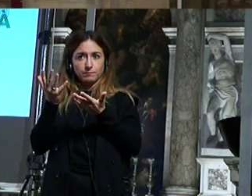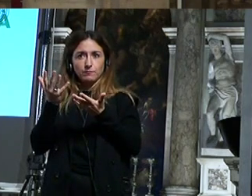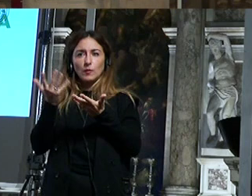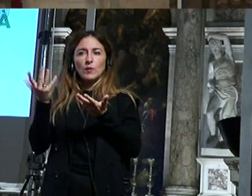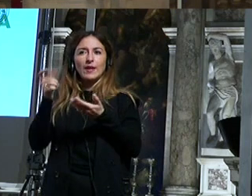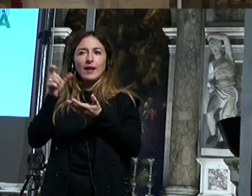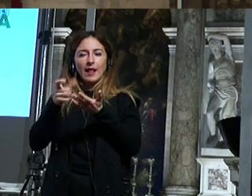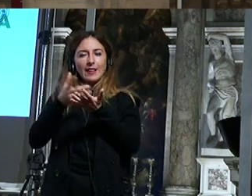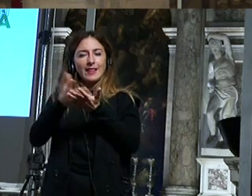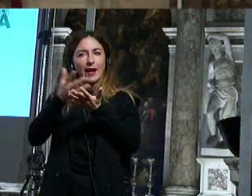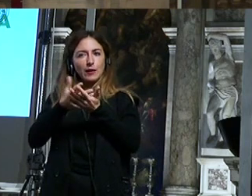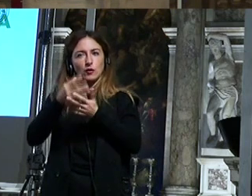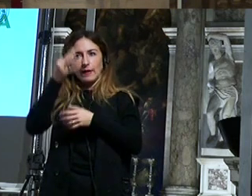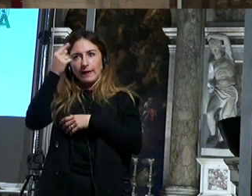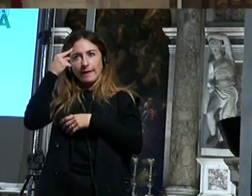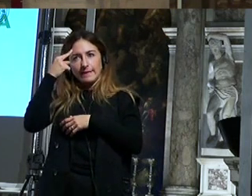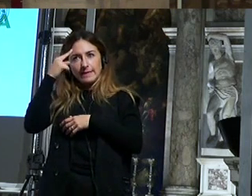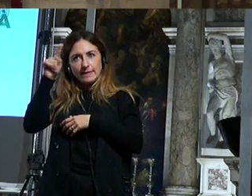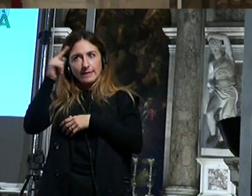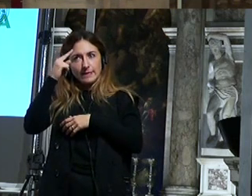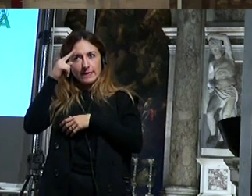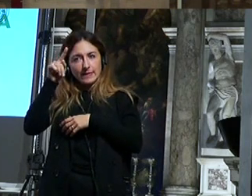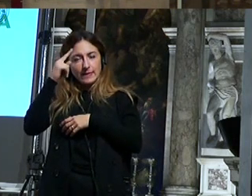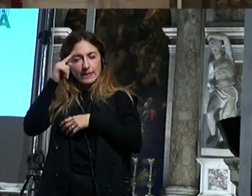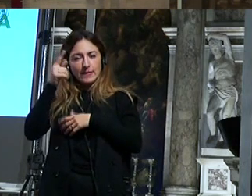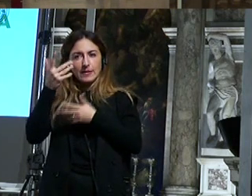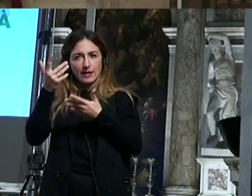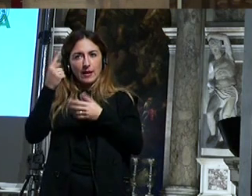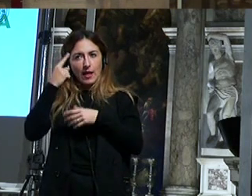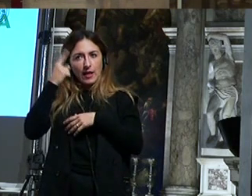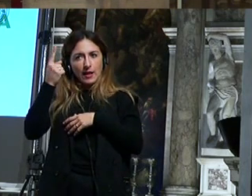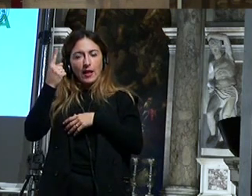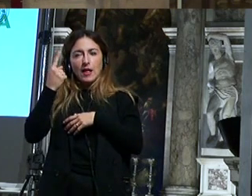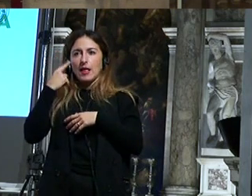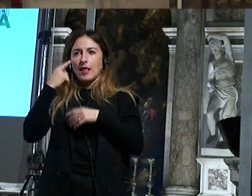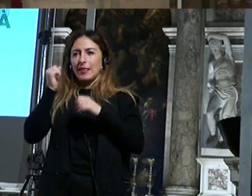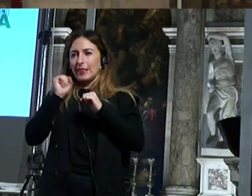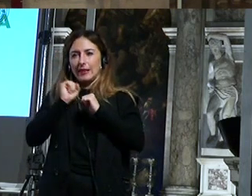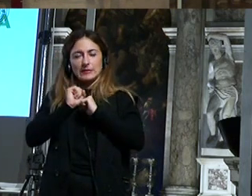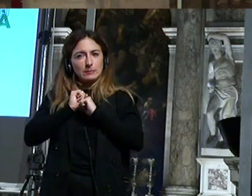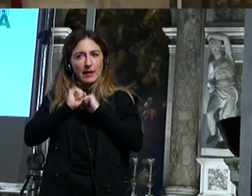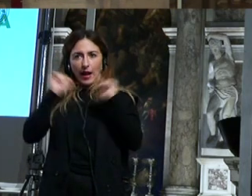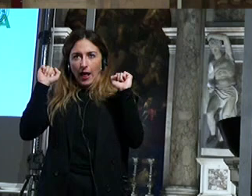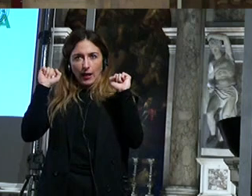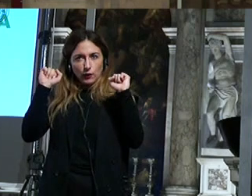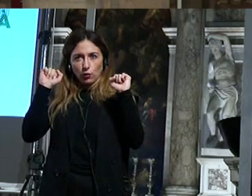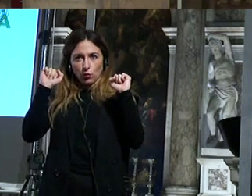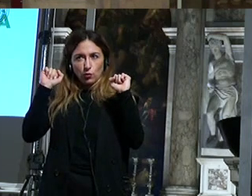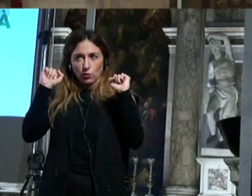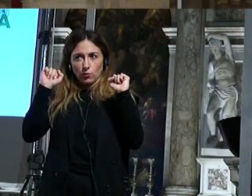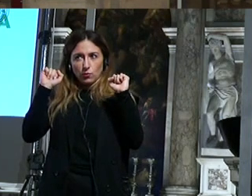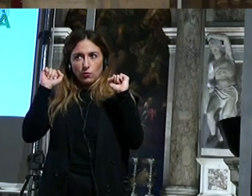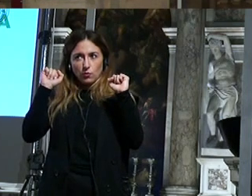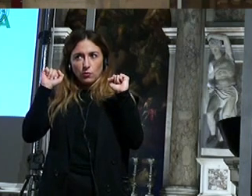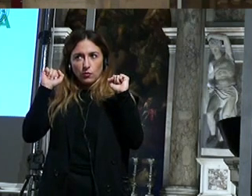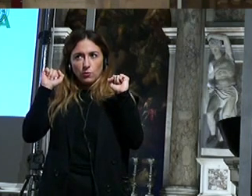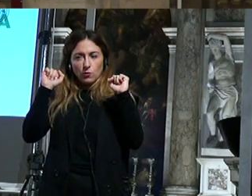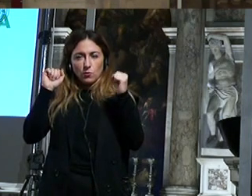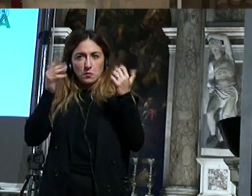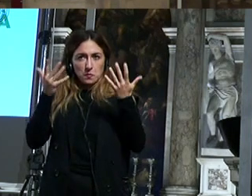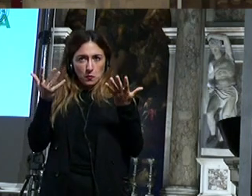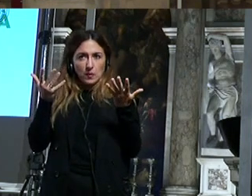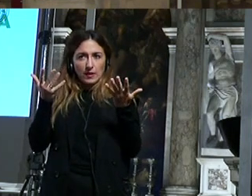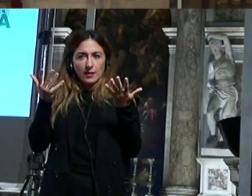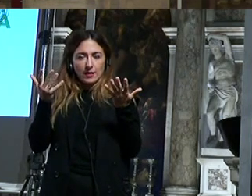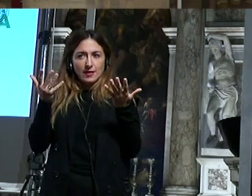no way this could be something that is purely acting. And so she somehow imagines, she goes on a